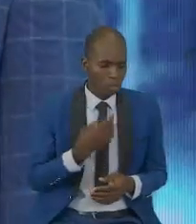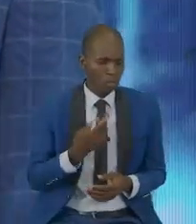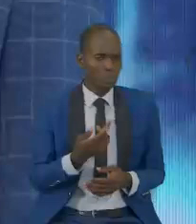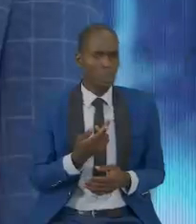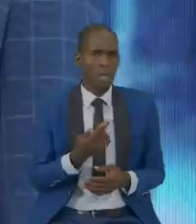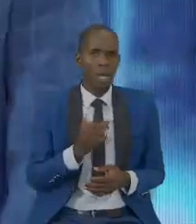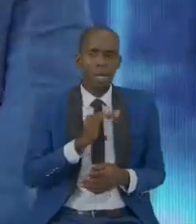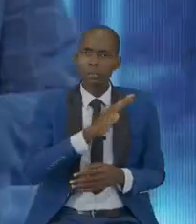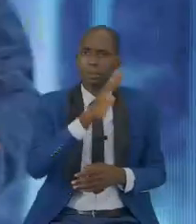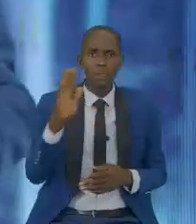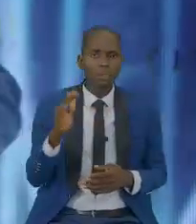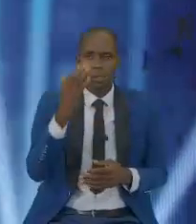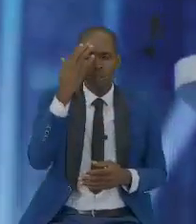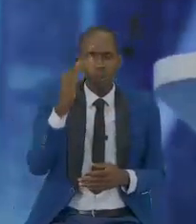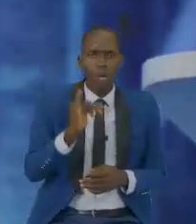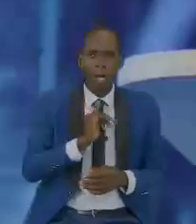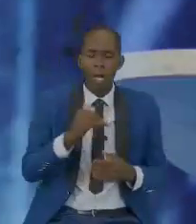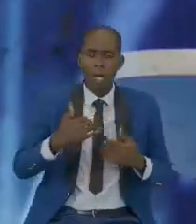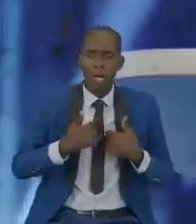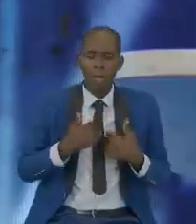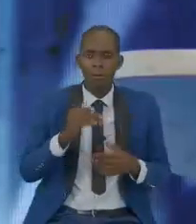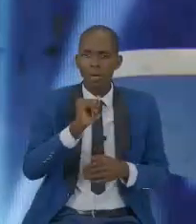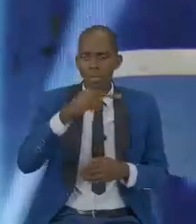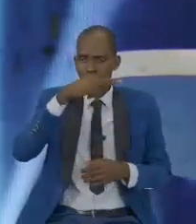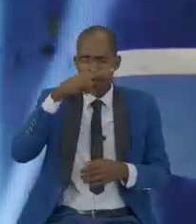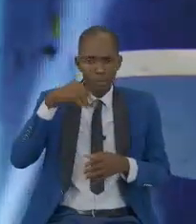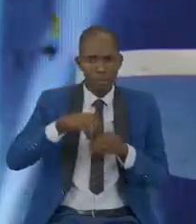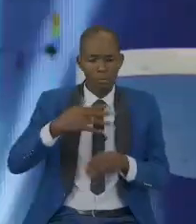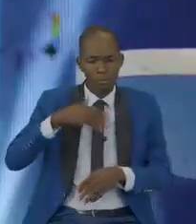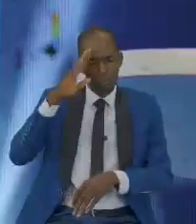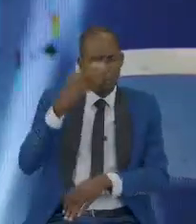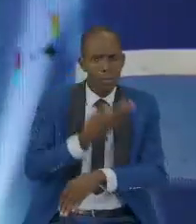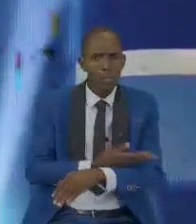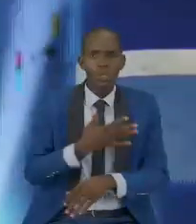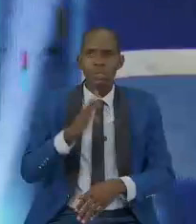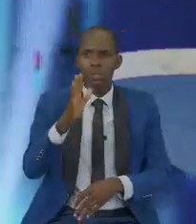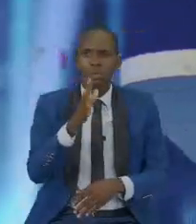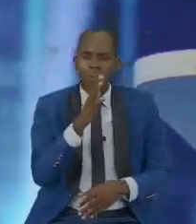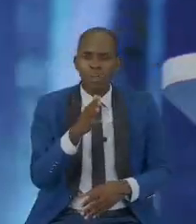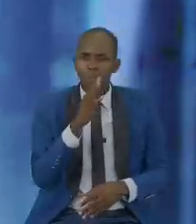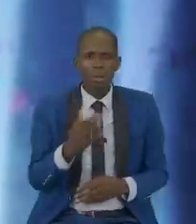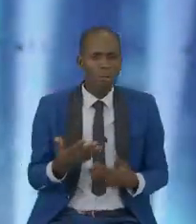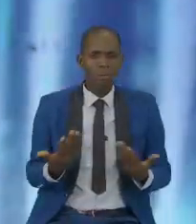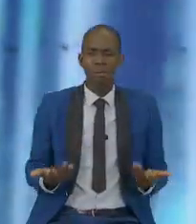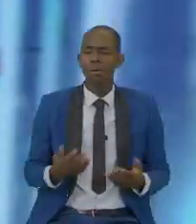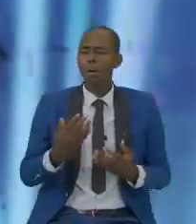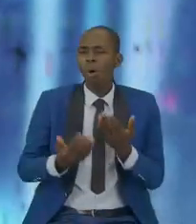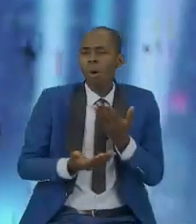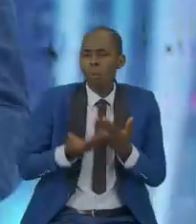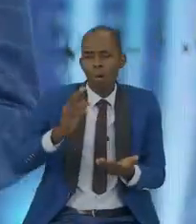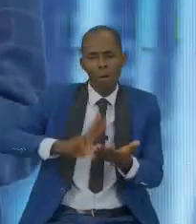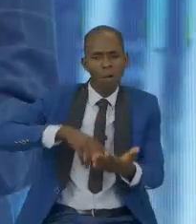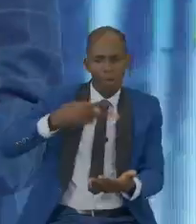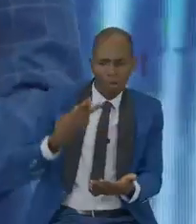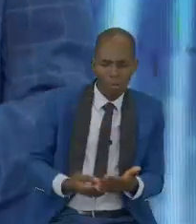a child, your mother almost begins to, you know, fall down to say, what is this in my life?